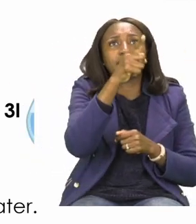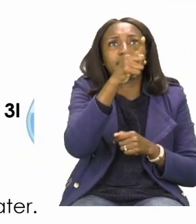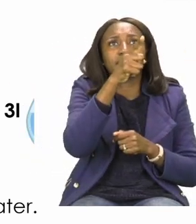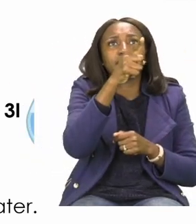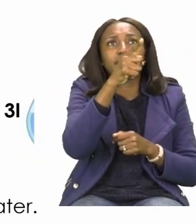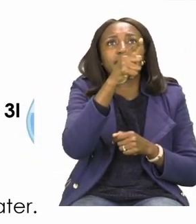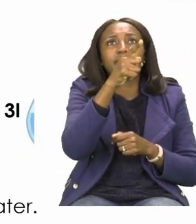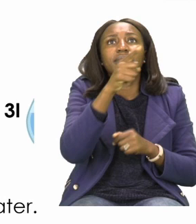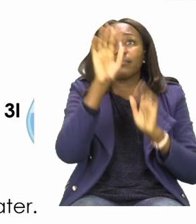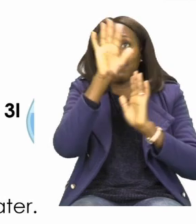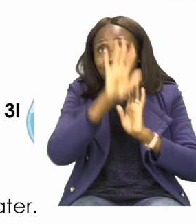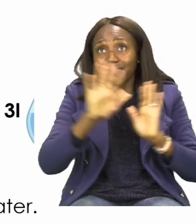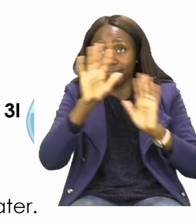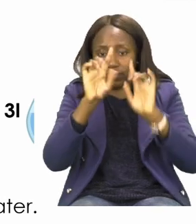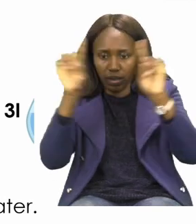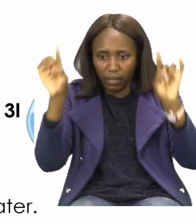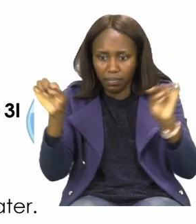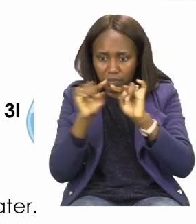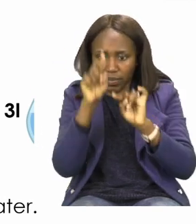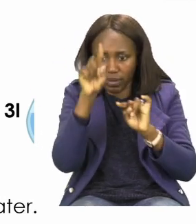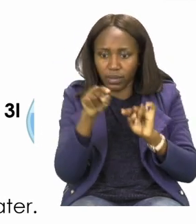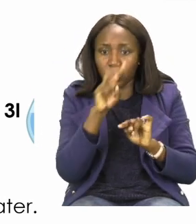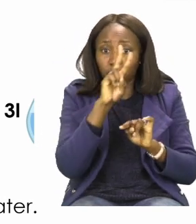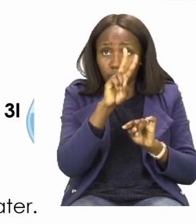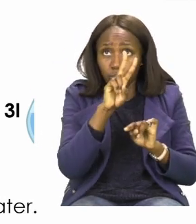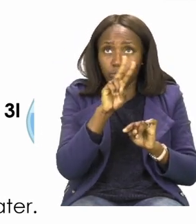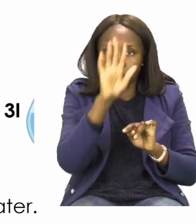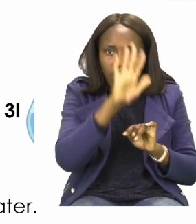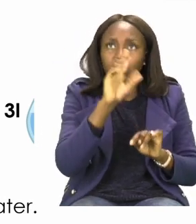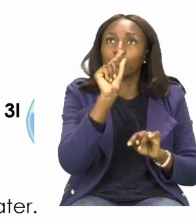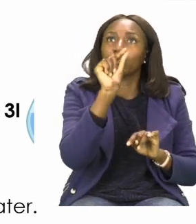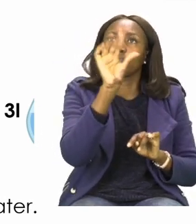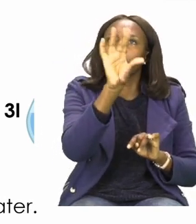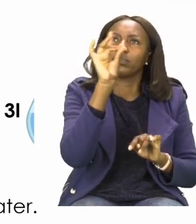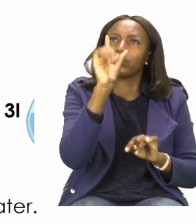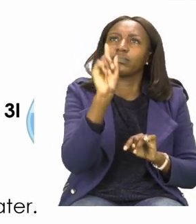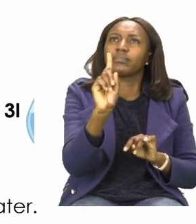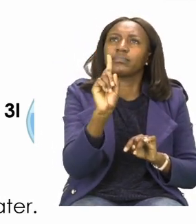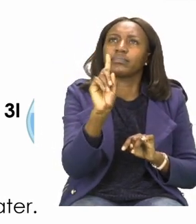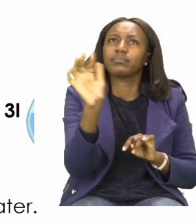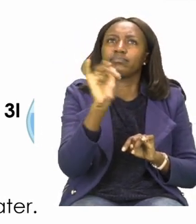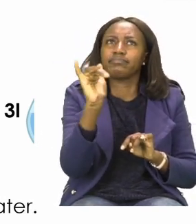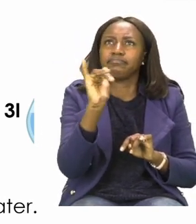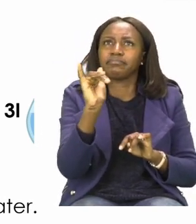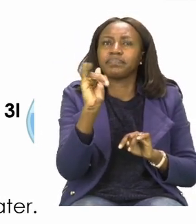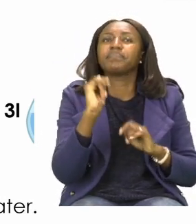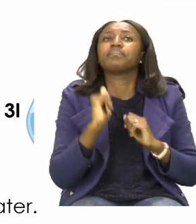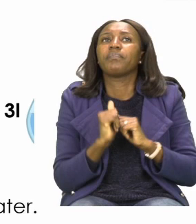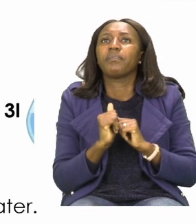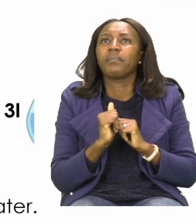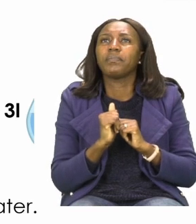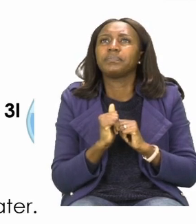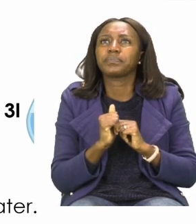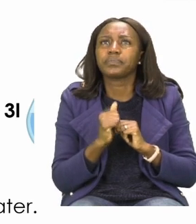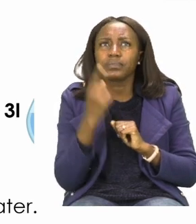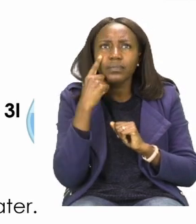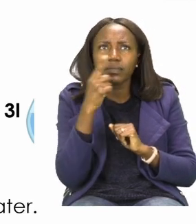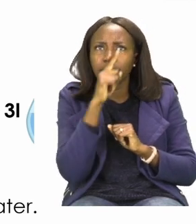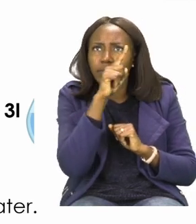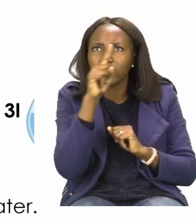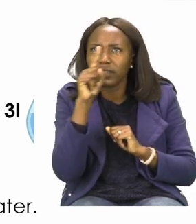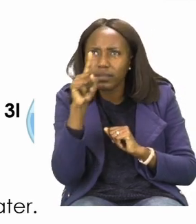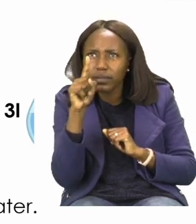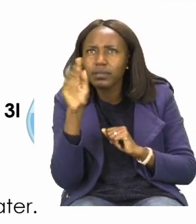the correct answer. So take your time and look at the pictures carefully and how many liters they are